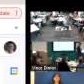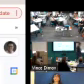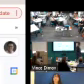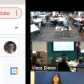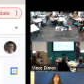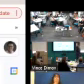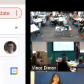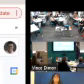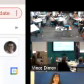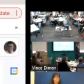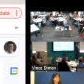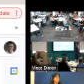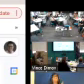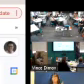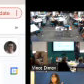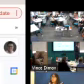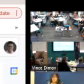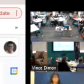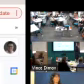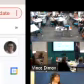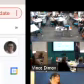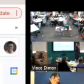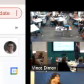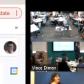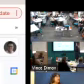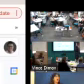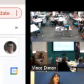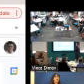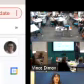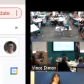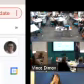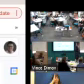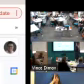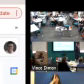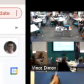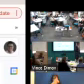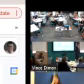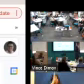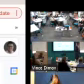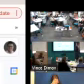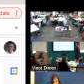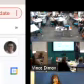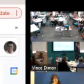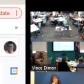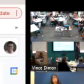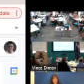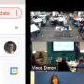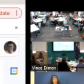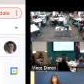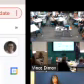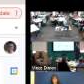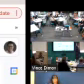especially from the conversation I said earlier, I'm kind of really blunt. I'll just tell you how I feel or what I think about it.